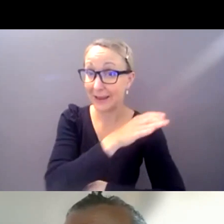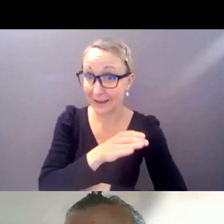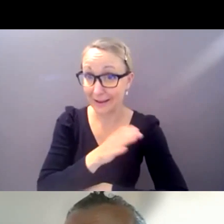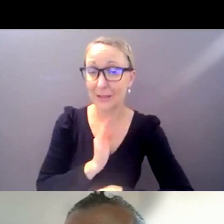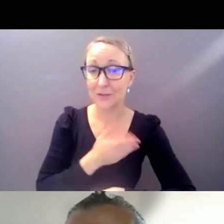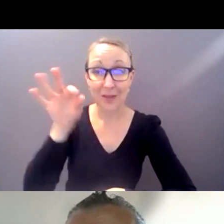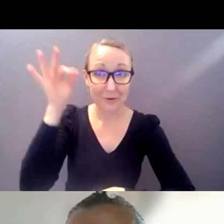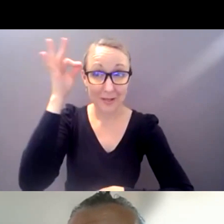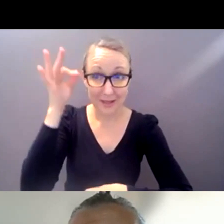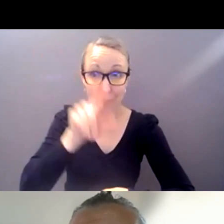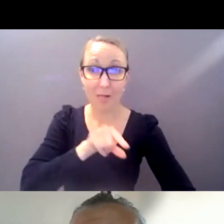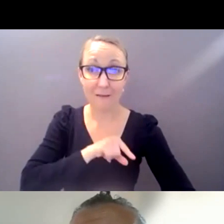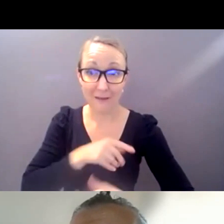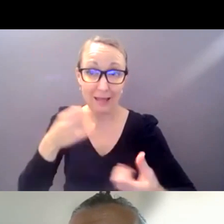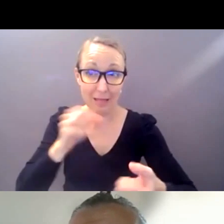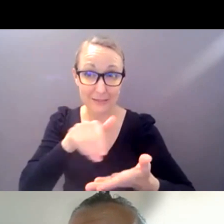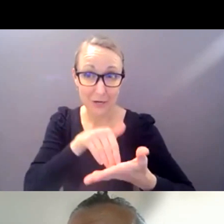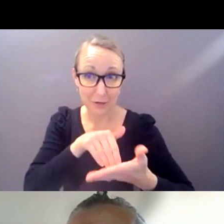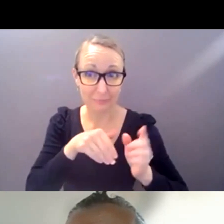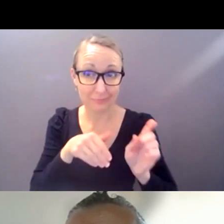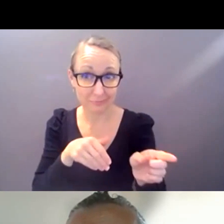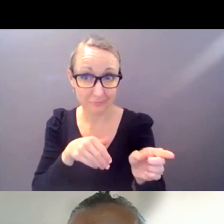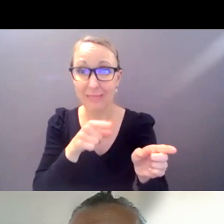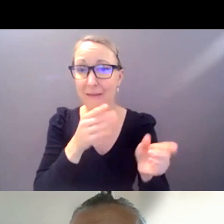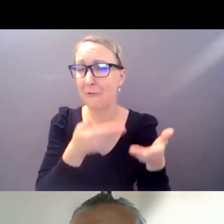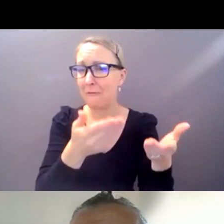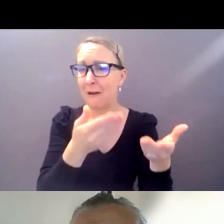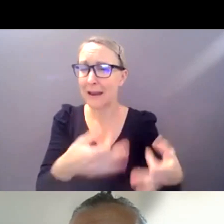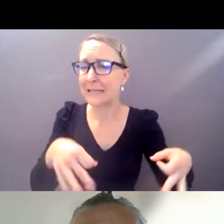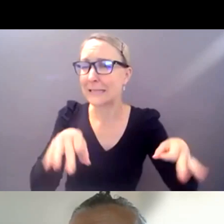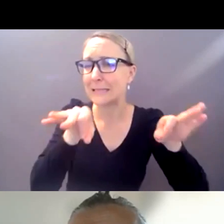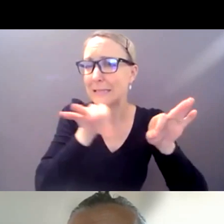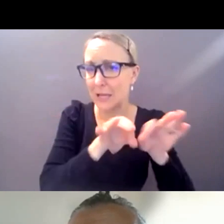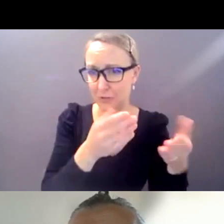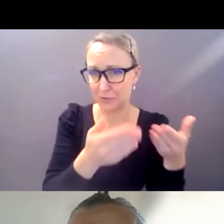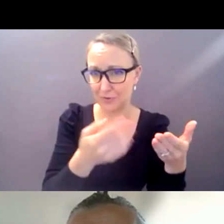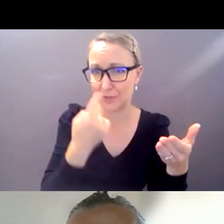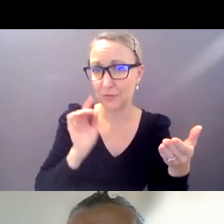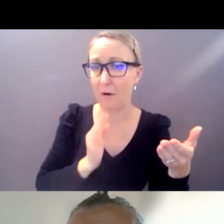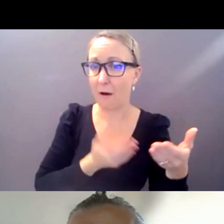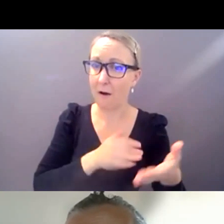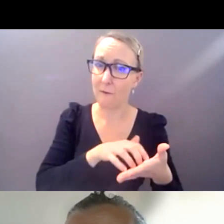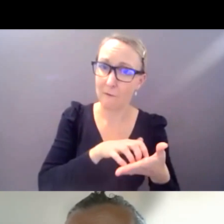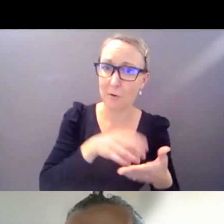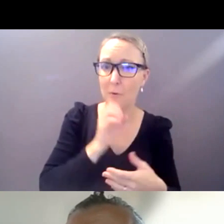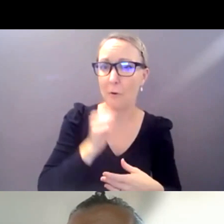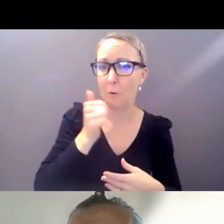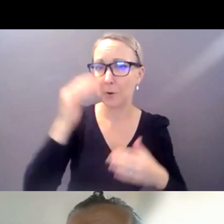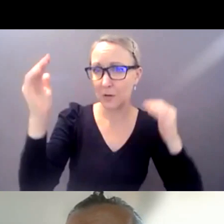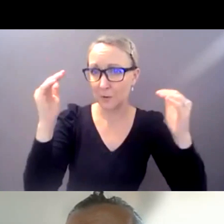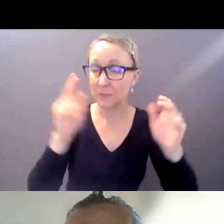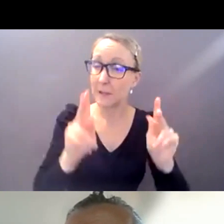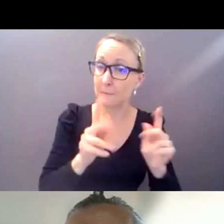federally qualified health center, and they have provided essential services for our vulnerable older adults, people with